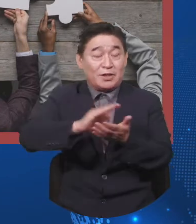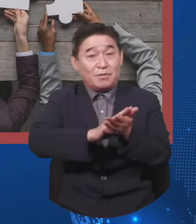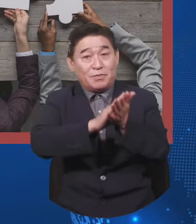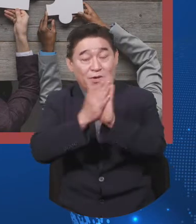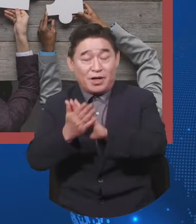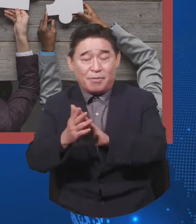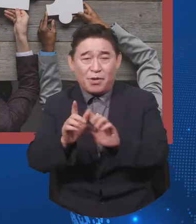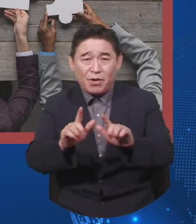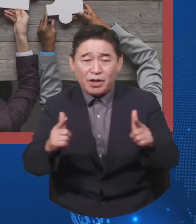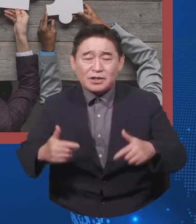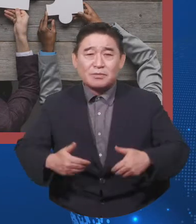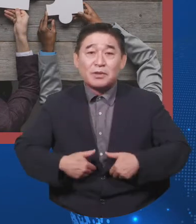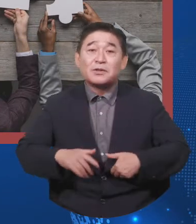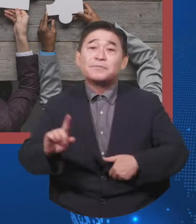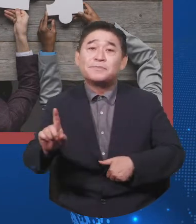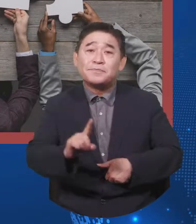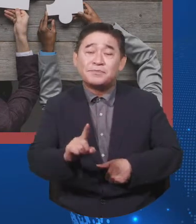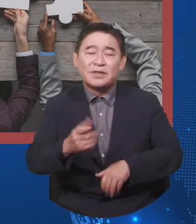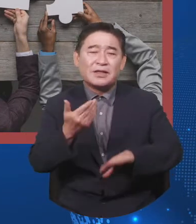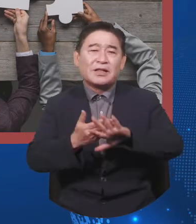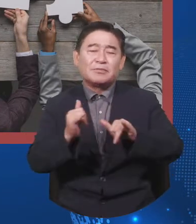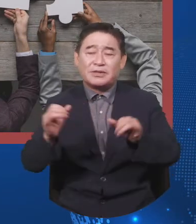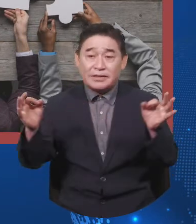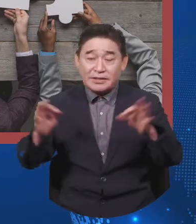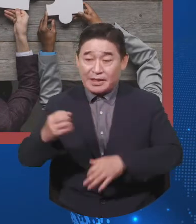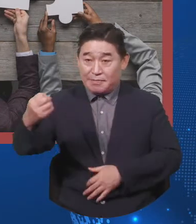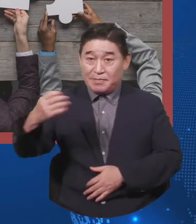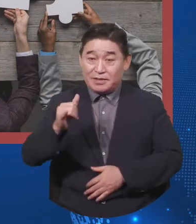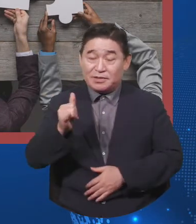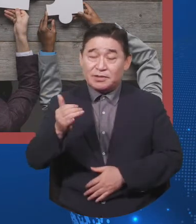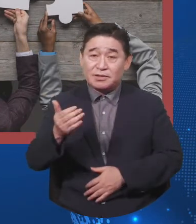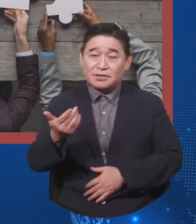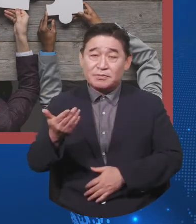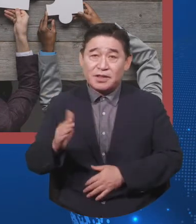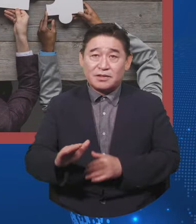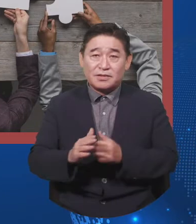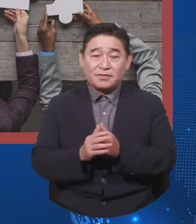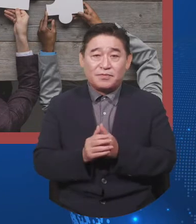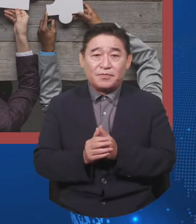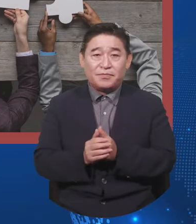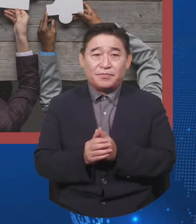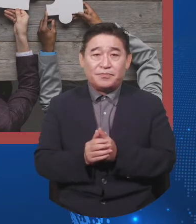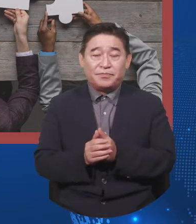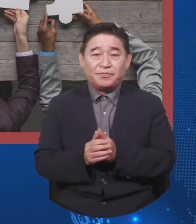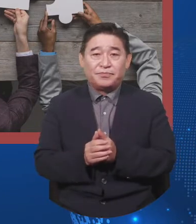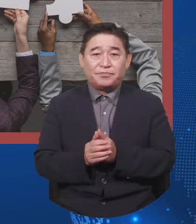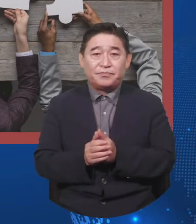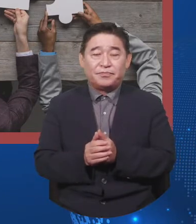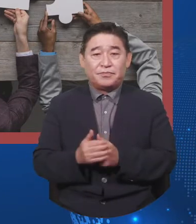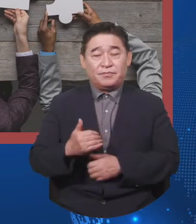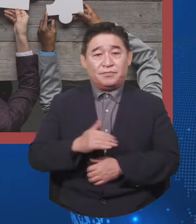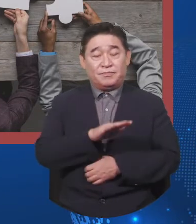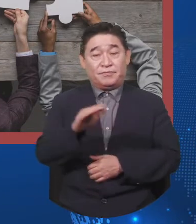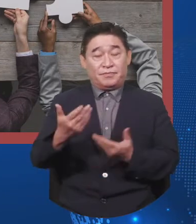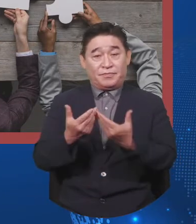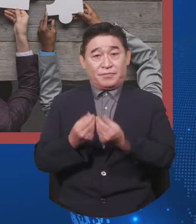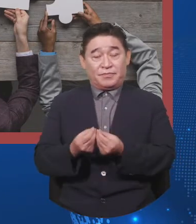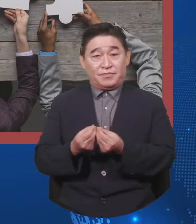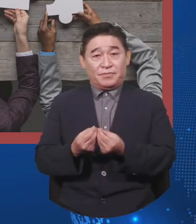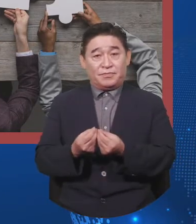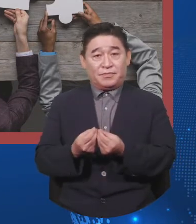this morning. We do this, for example, by learning from successes and